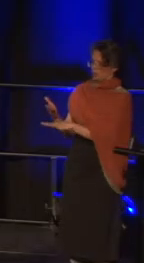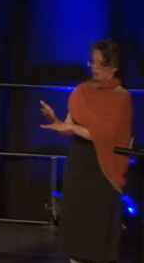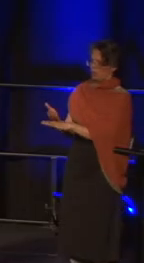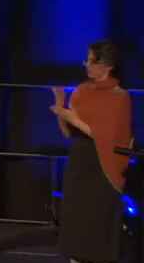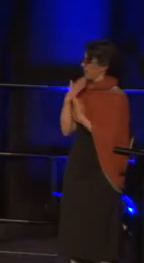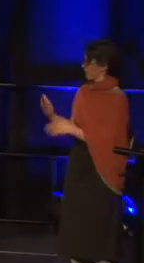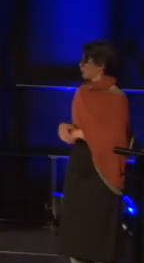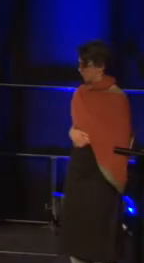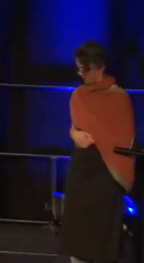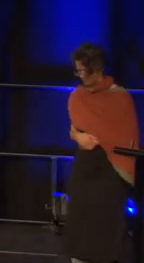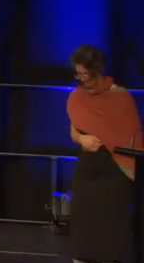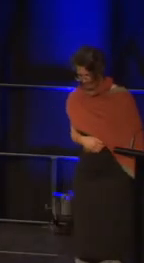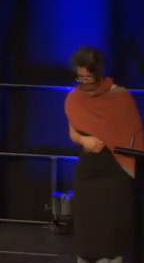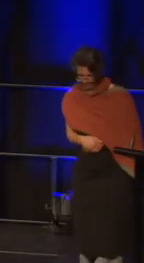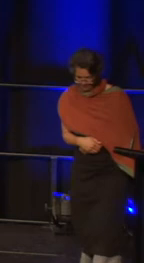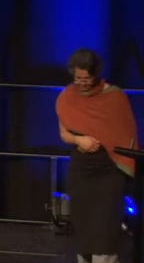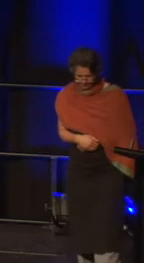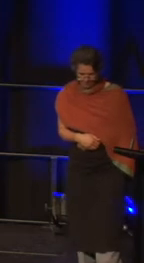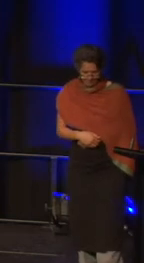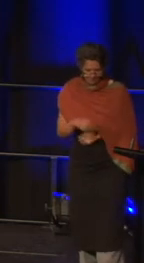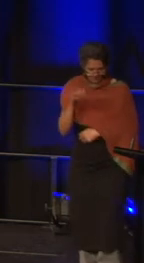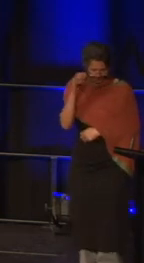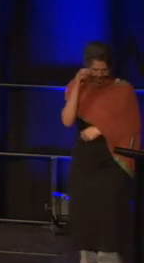Thank you. Thank you.